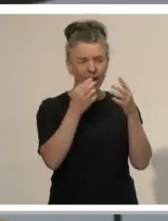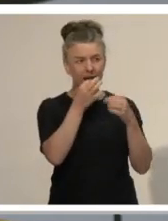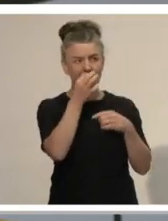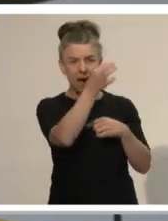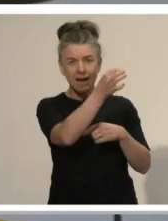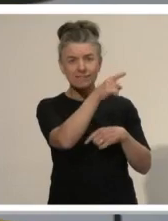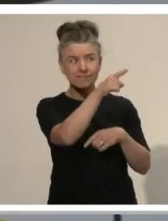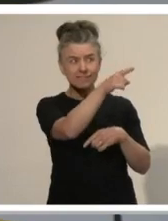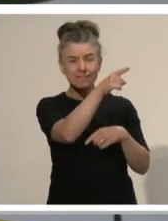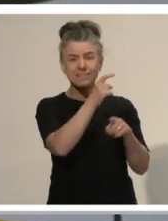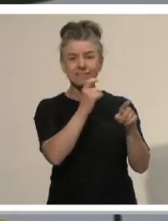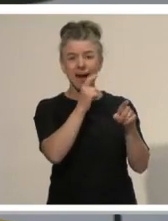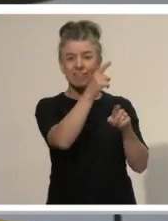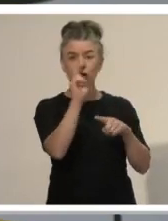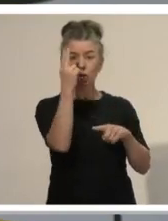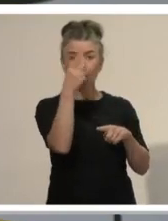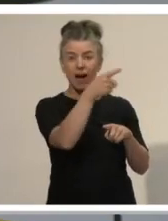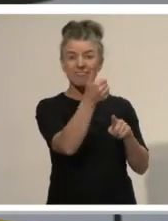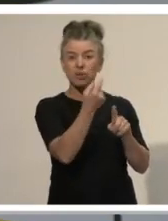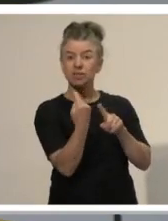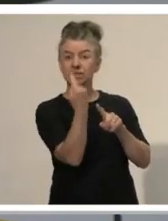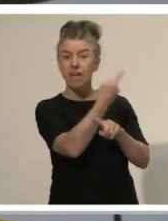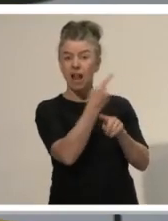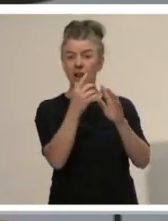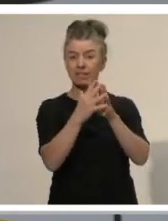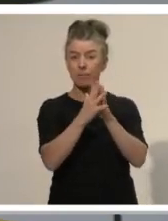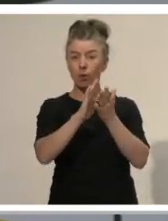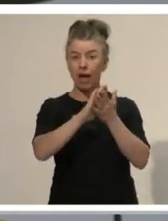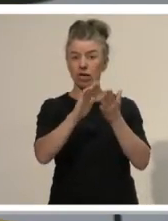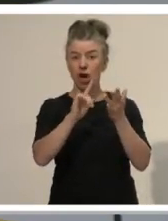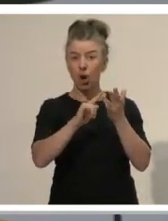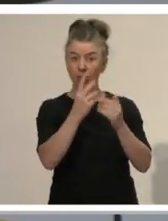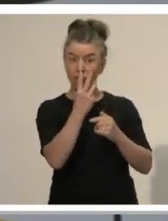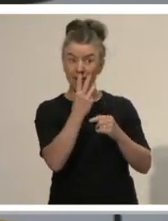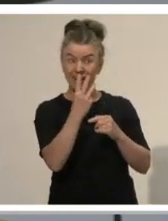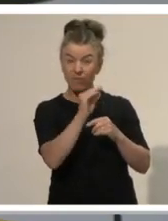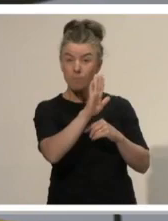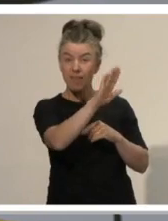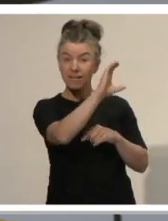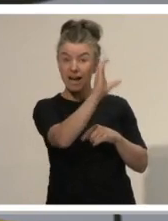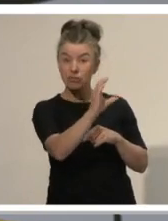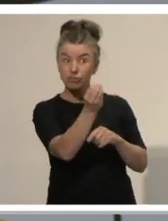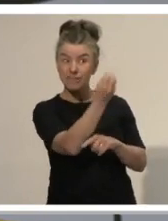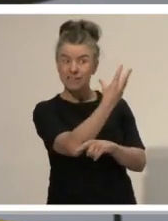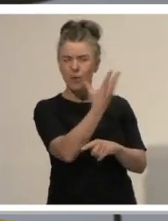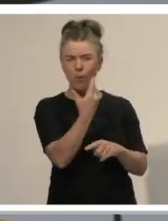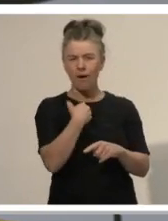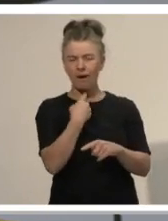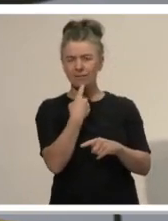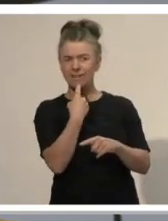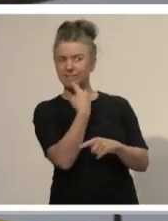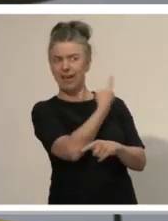have already reported them to the WHO to make sure that the World Health Organization totals are